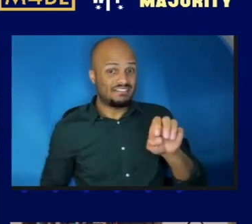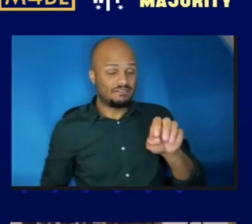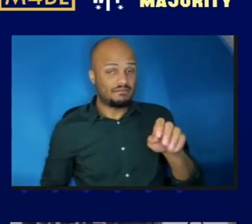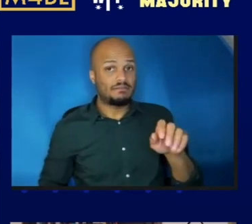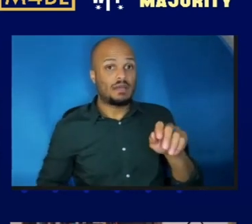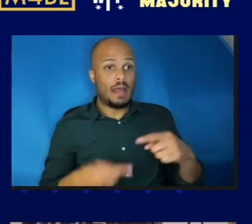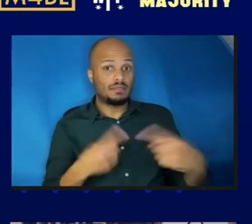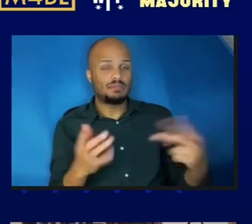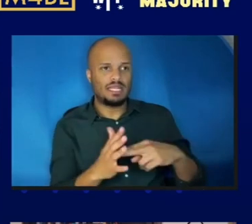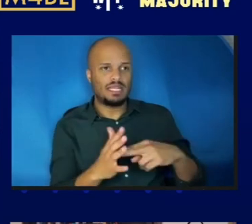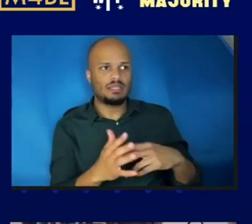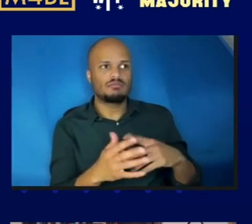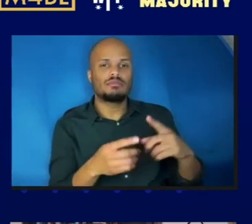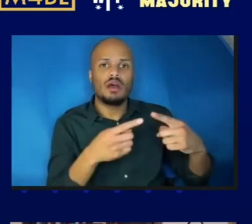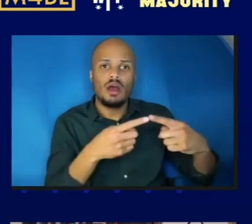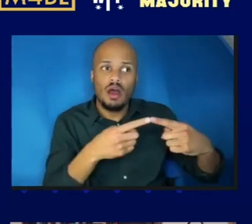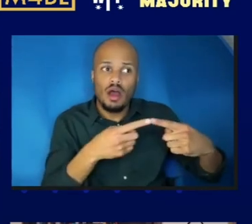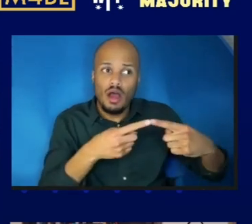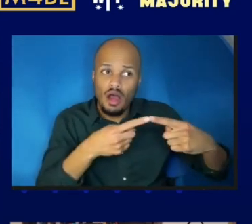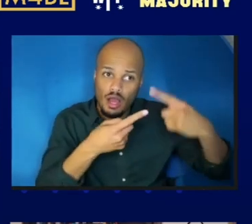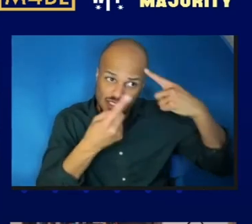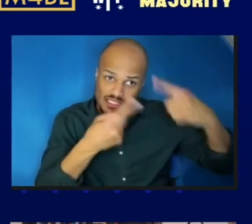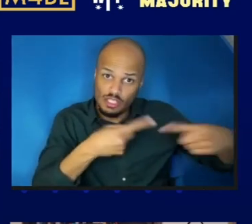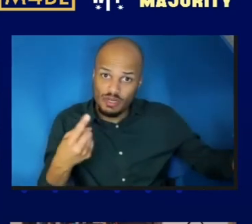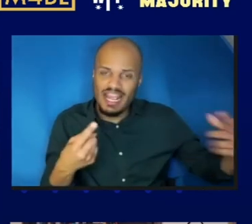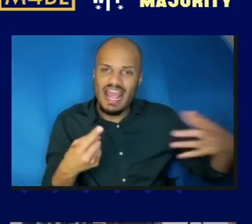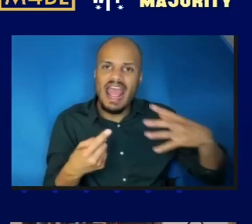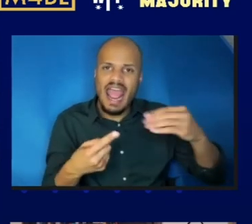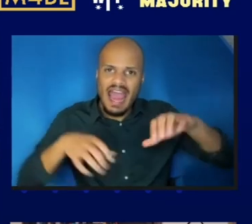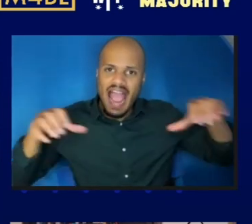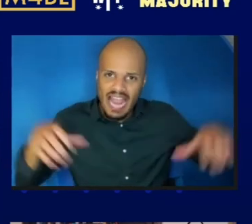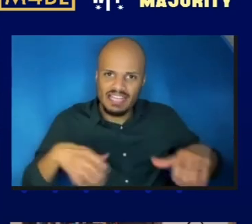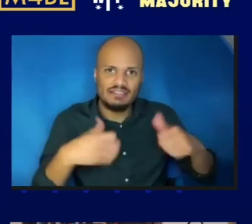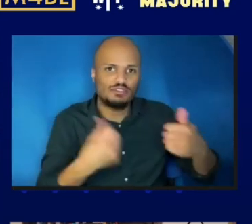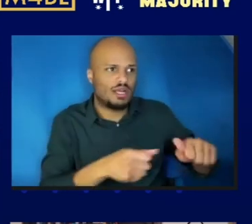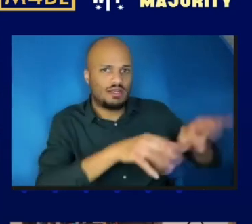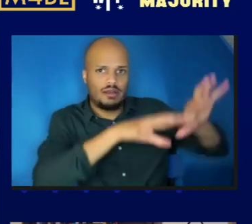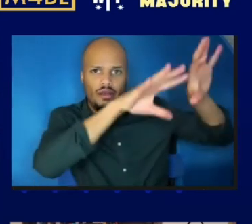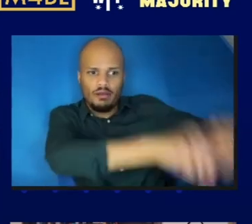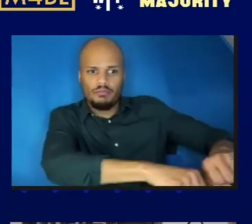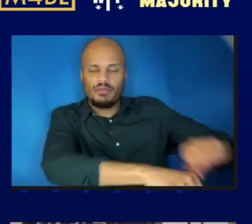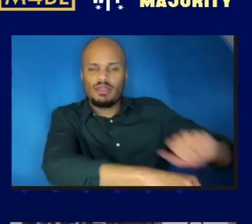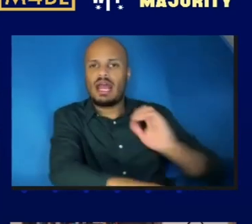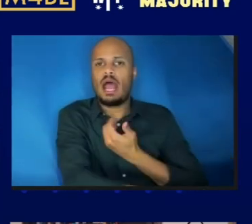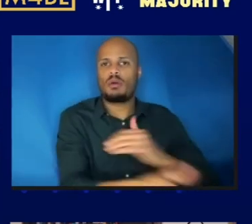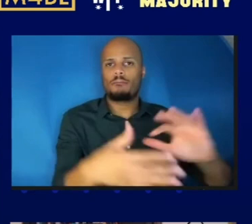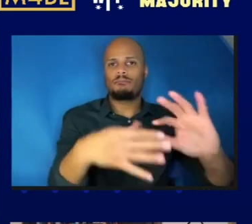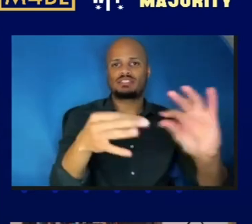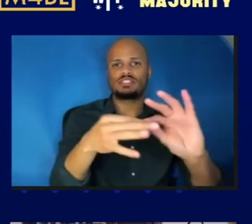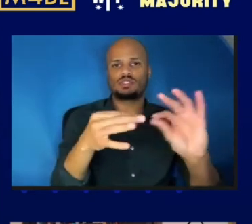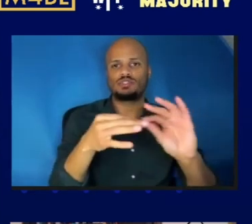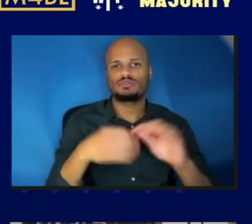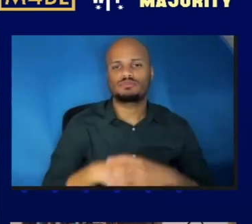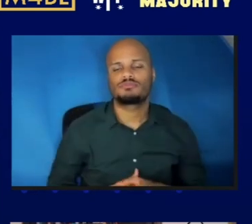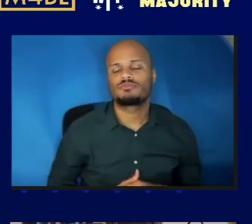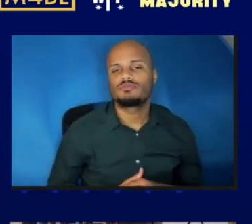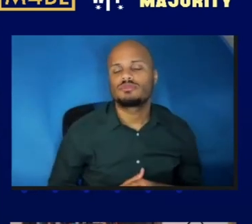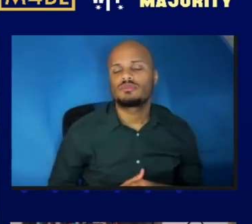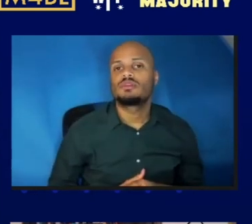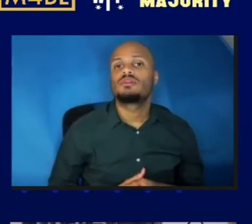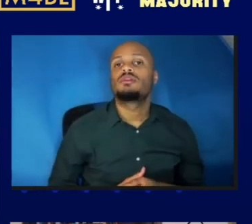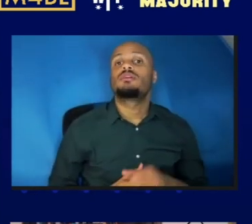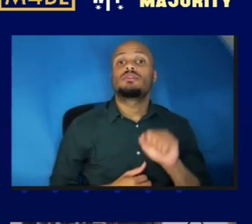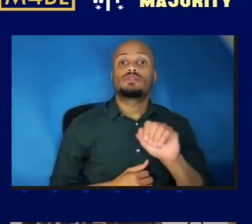us, but they're actively organizing against us, or they're trying to undermine our message. And so as part of